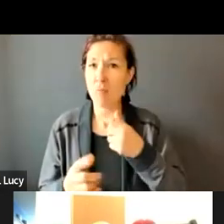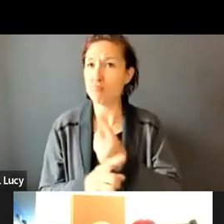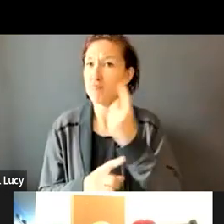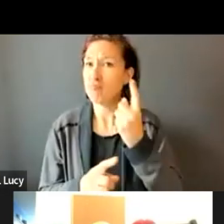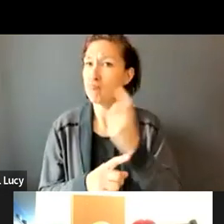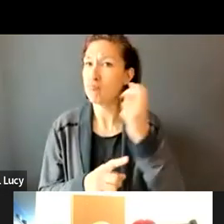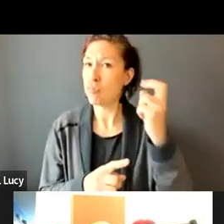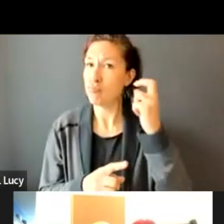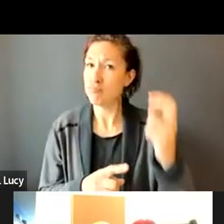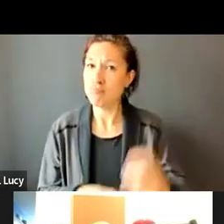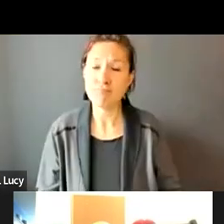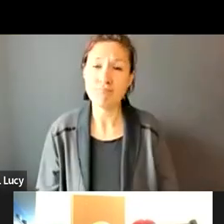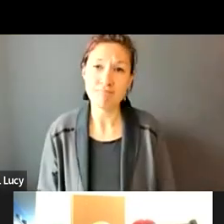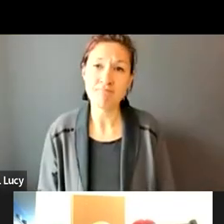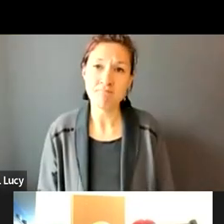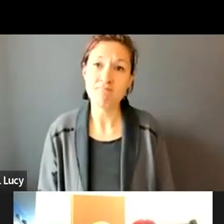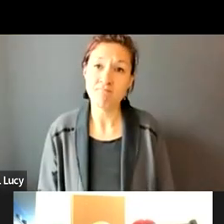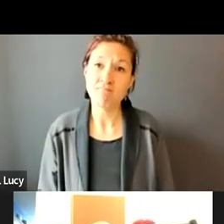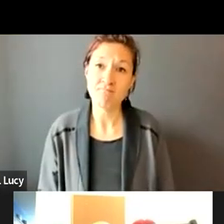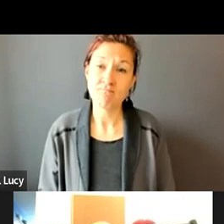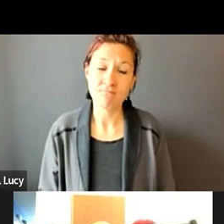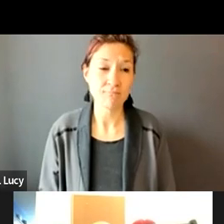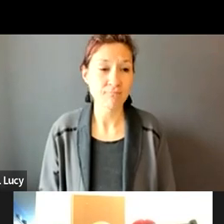transportation Mento